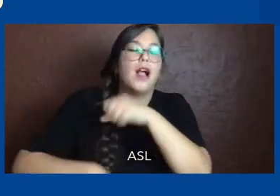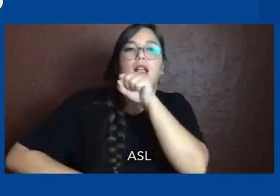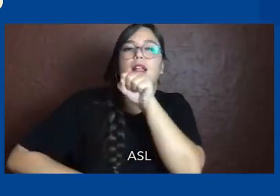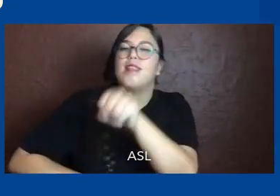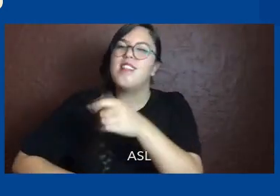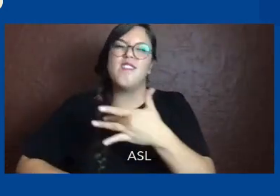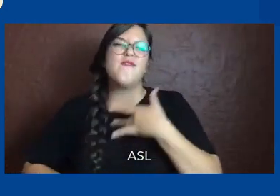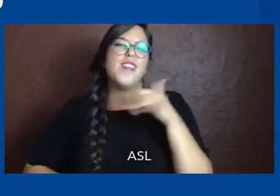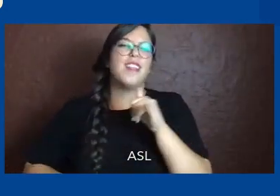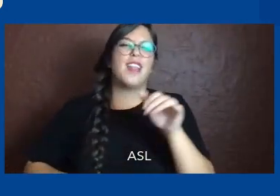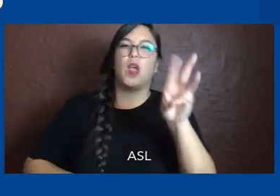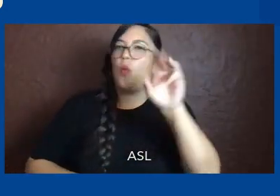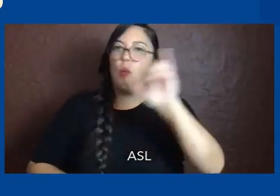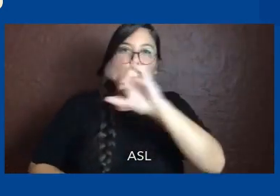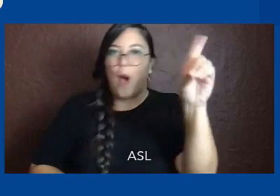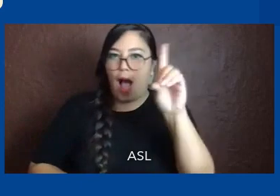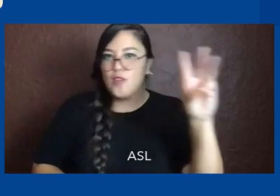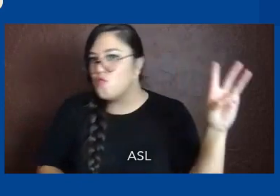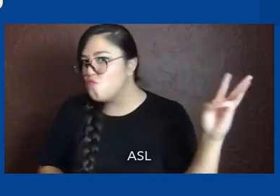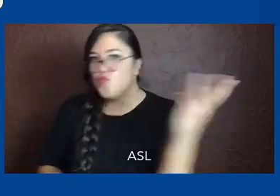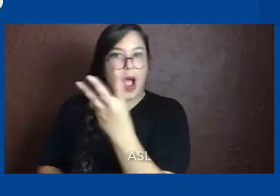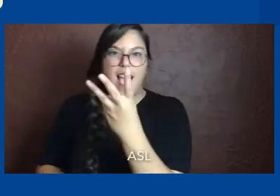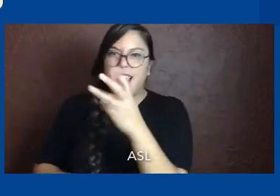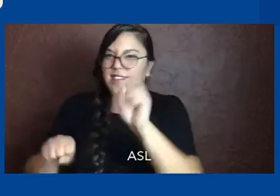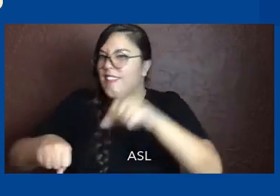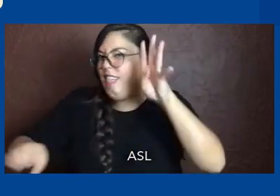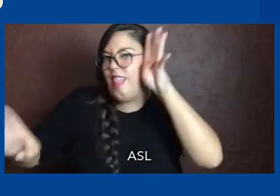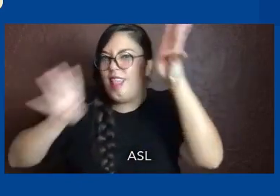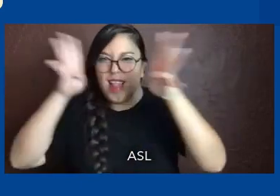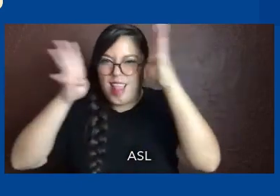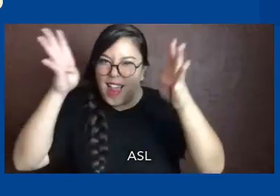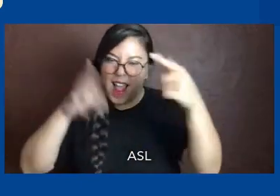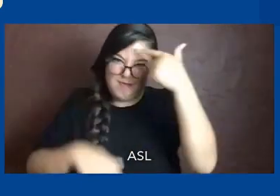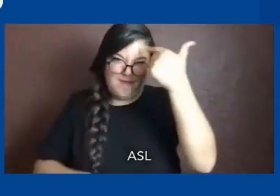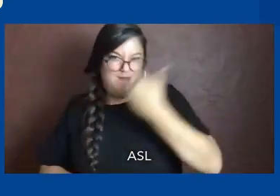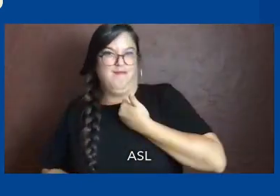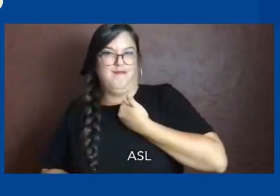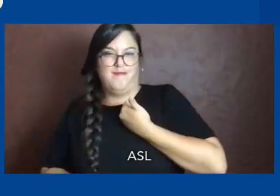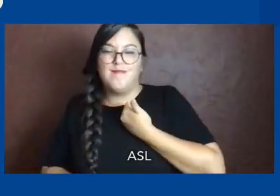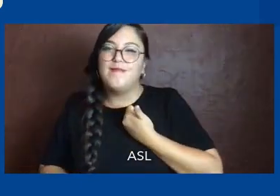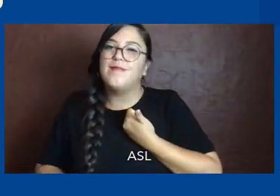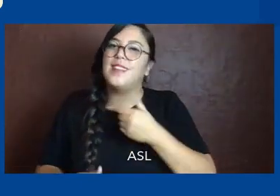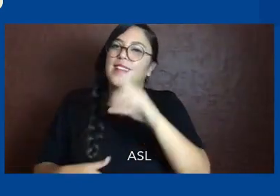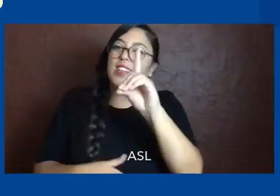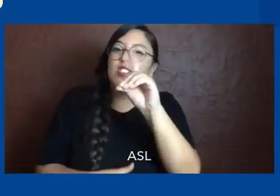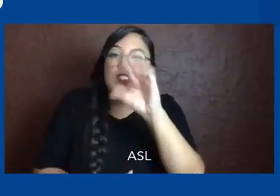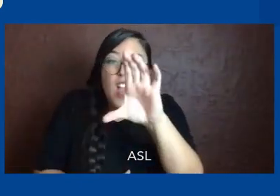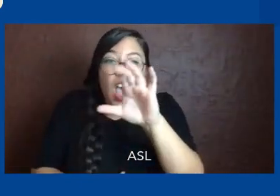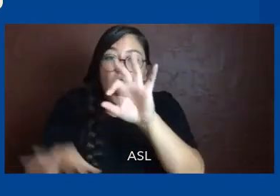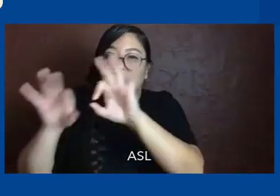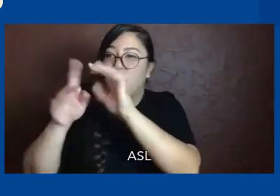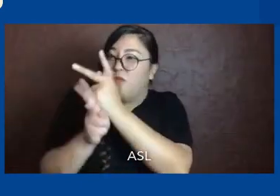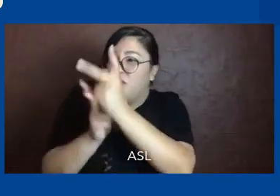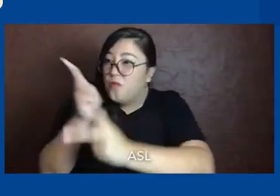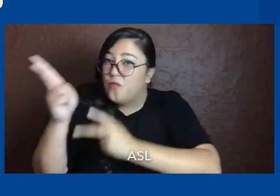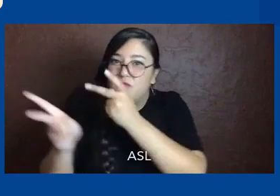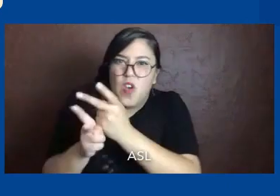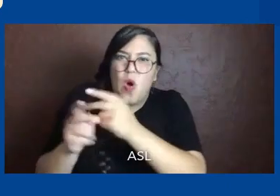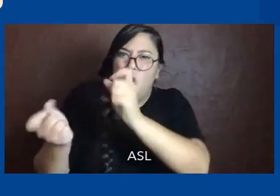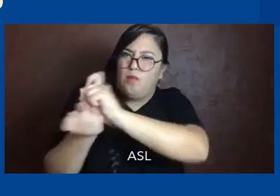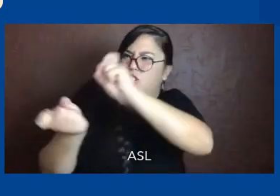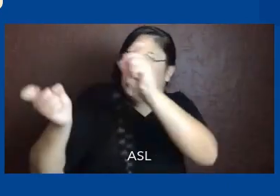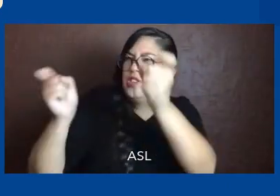work in, and how much the documentary form is always changing. And in some ways, I personally